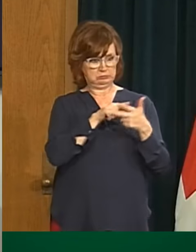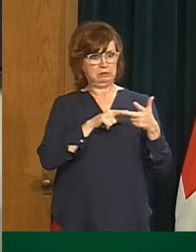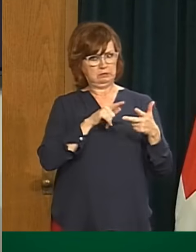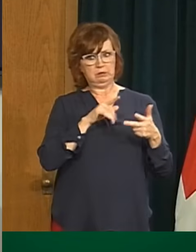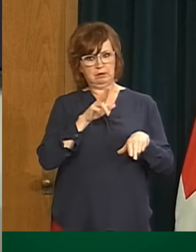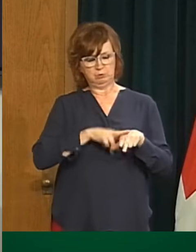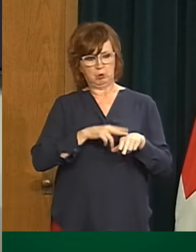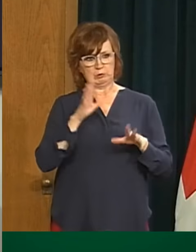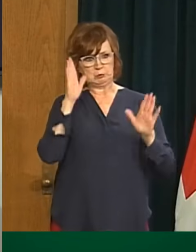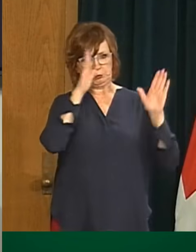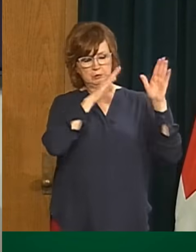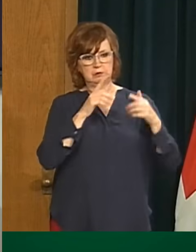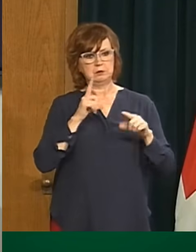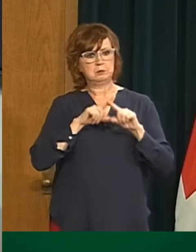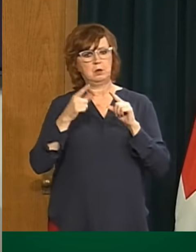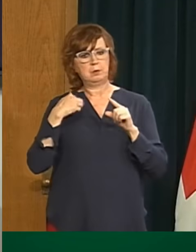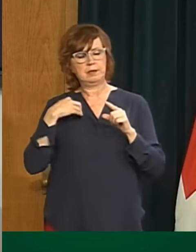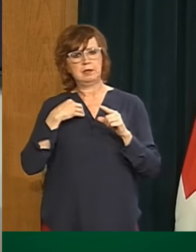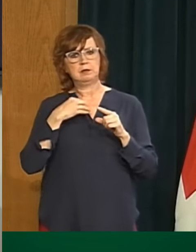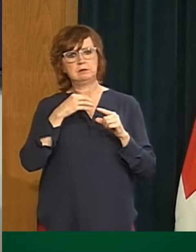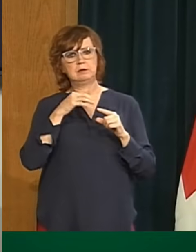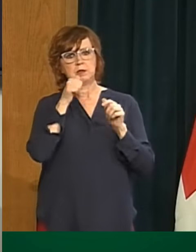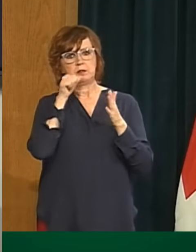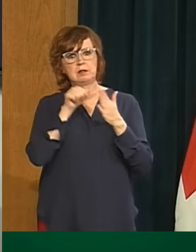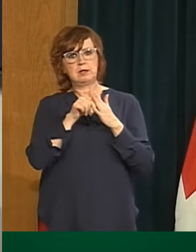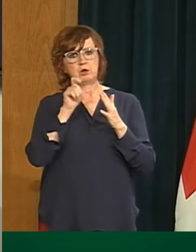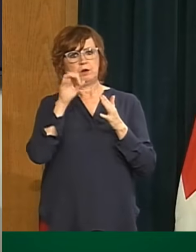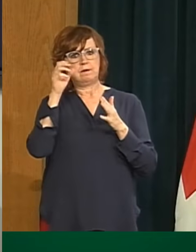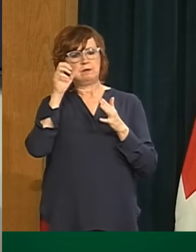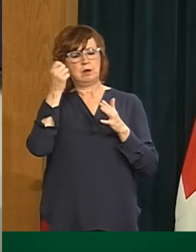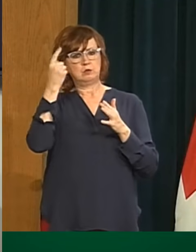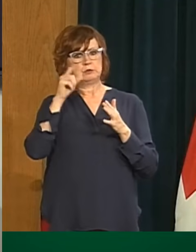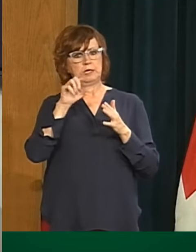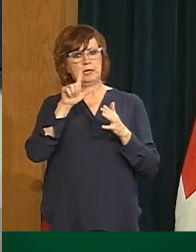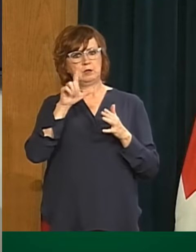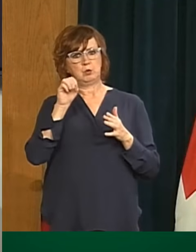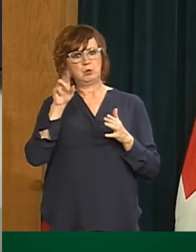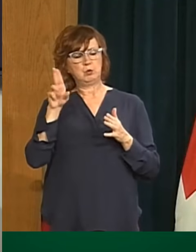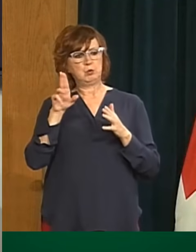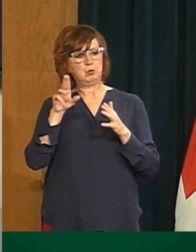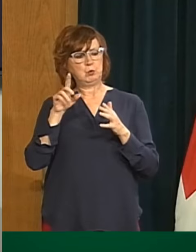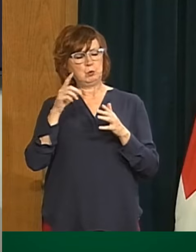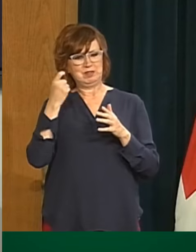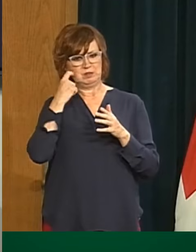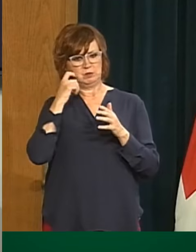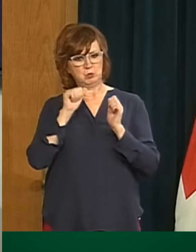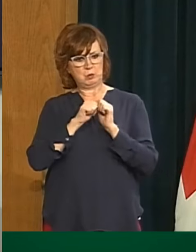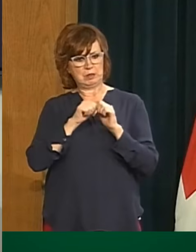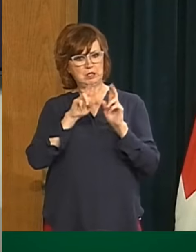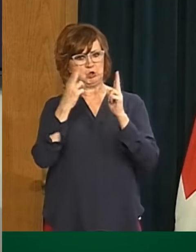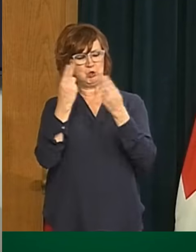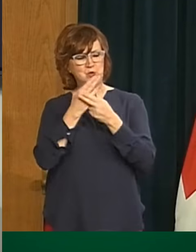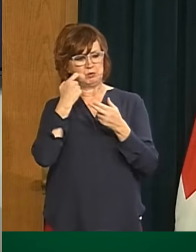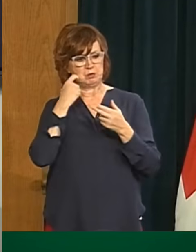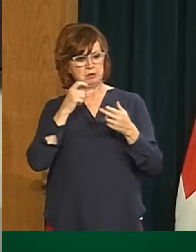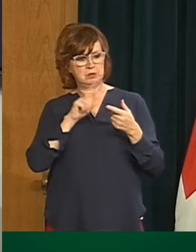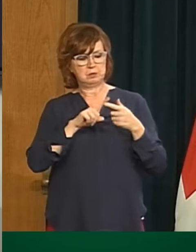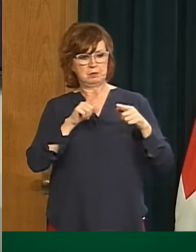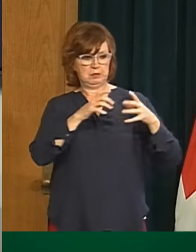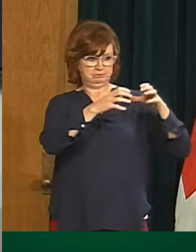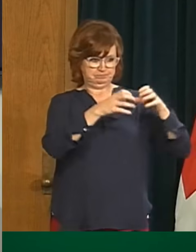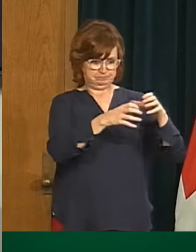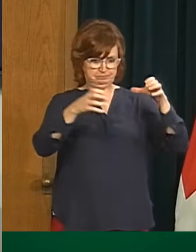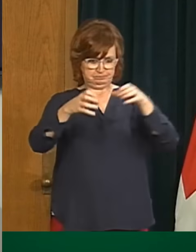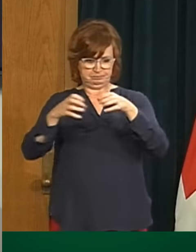letter of understanding with our union partners a while ago to support the cohorting of patients and staff, particularly staff by units